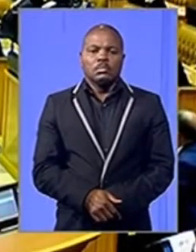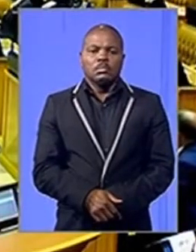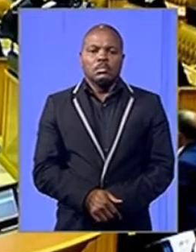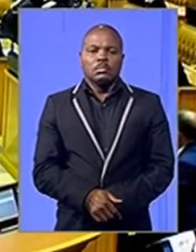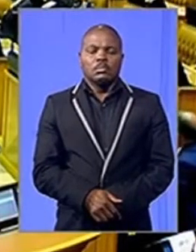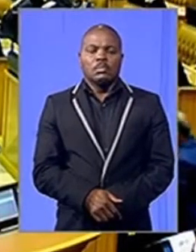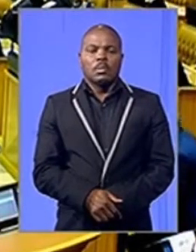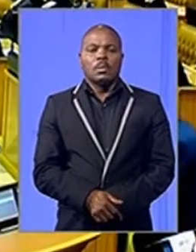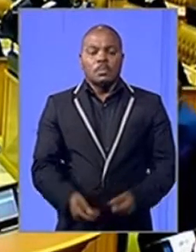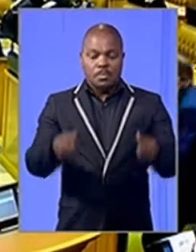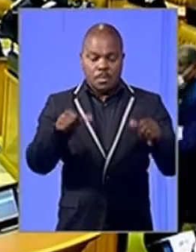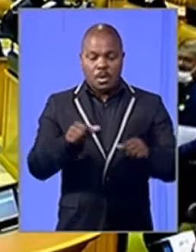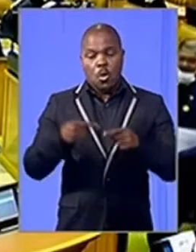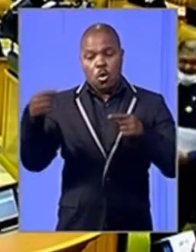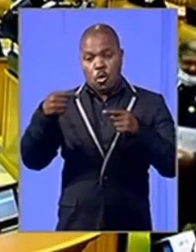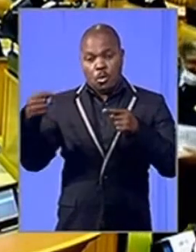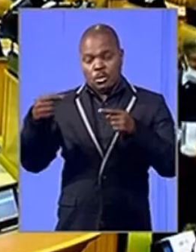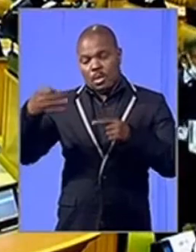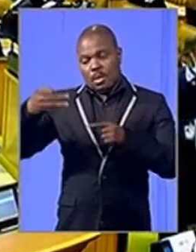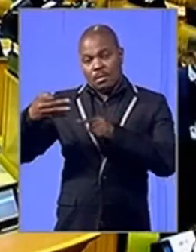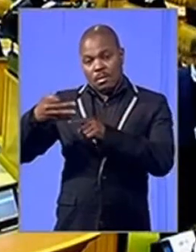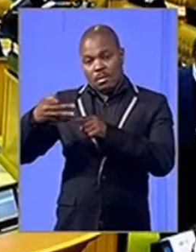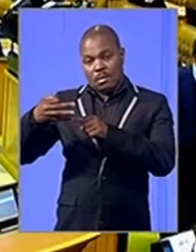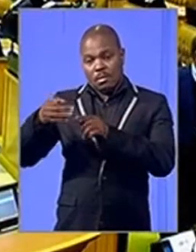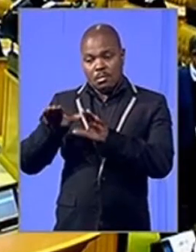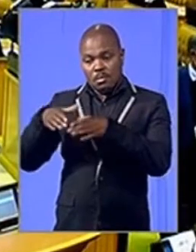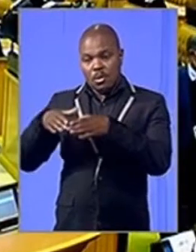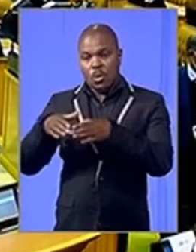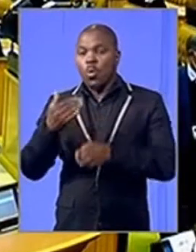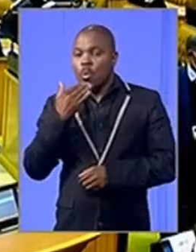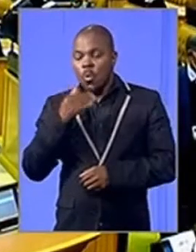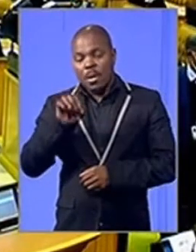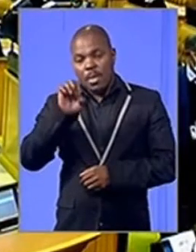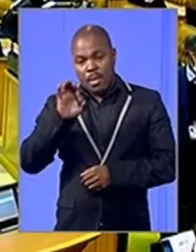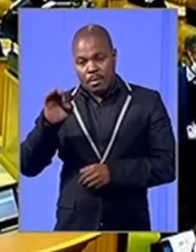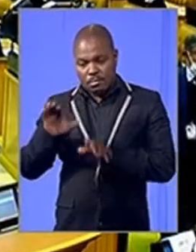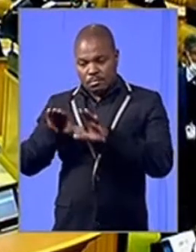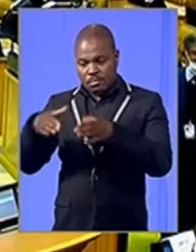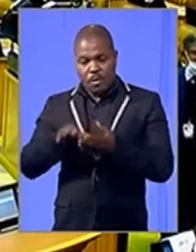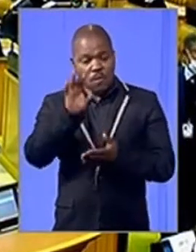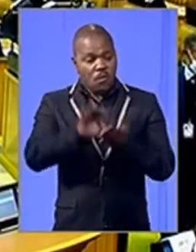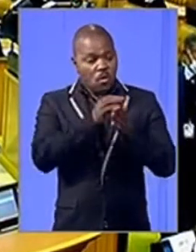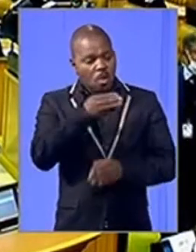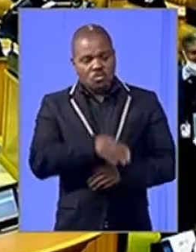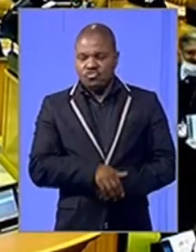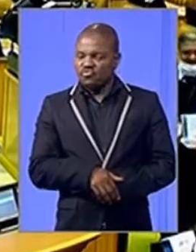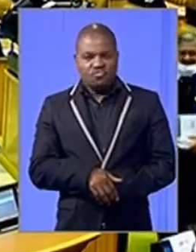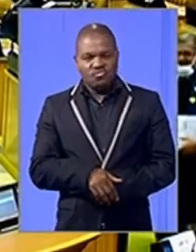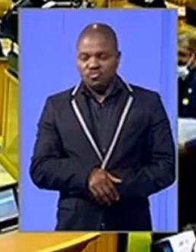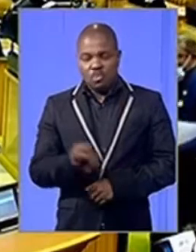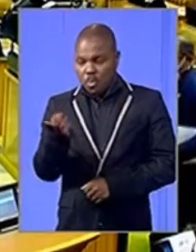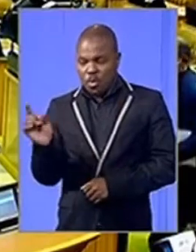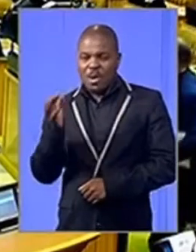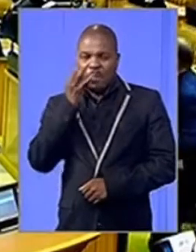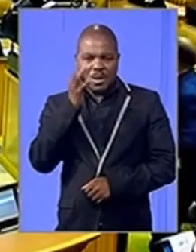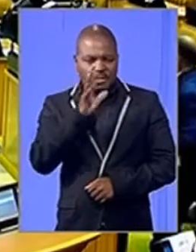Ho sa le jwalo mokgwa wa bohanyetsi o maemong a boraro ka boholo palamenteng e leng wa EFF ha o ba teng dikgethong o ikarabella ka hore